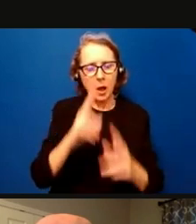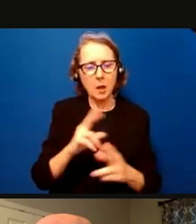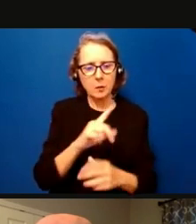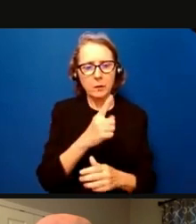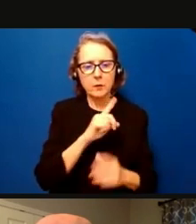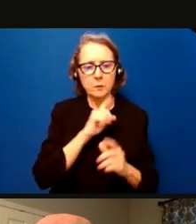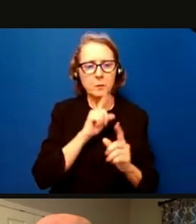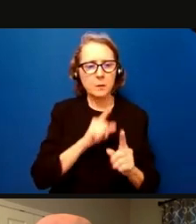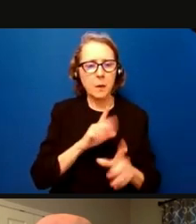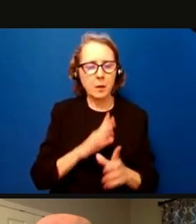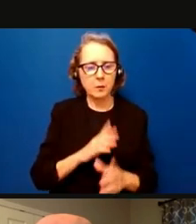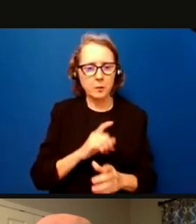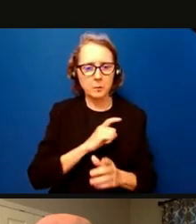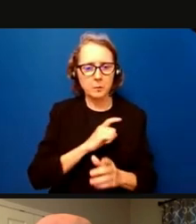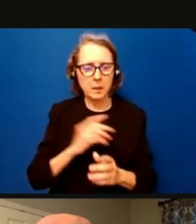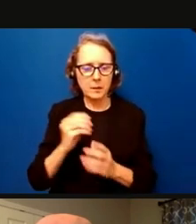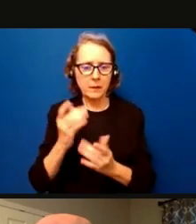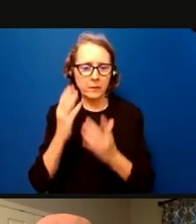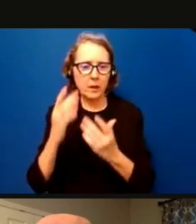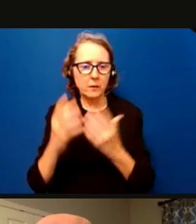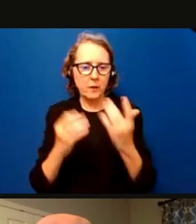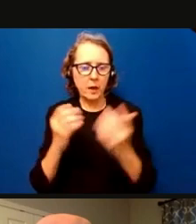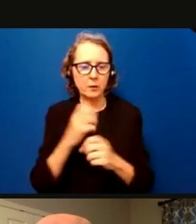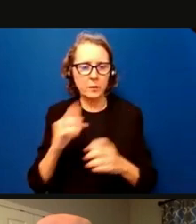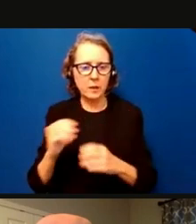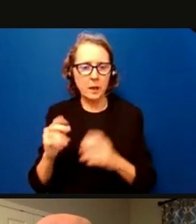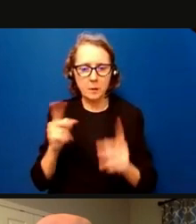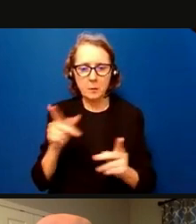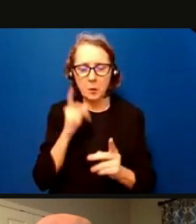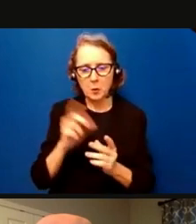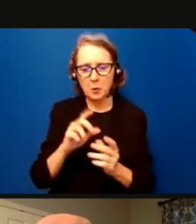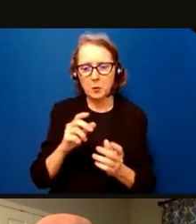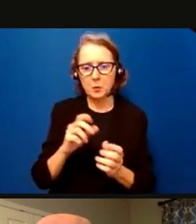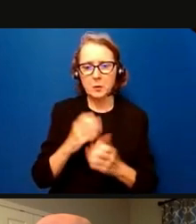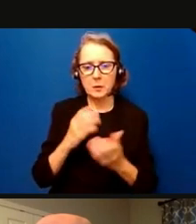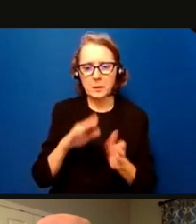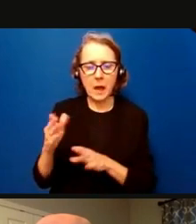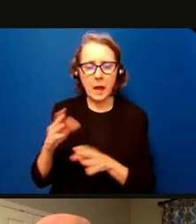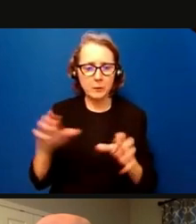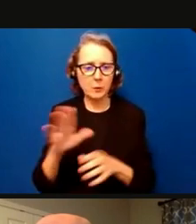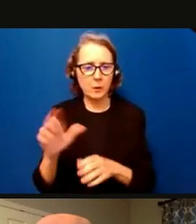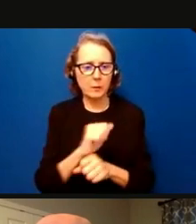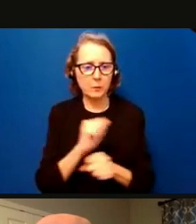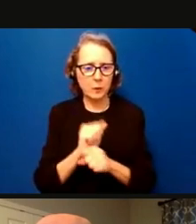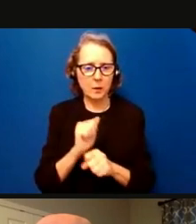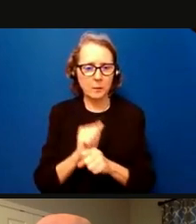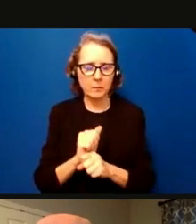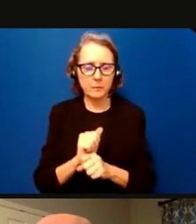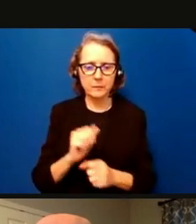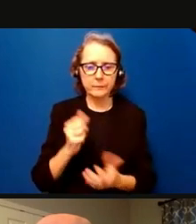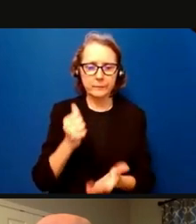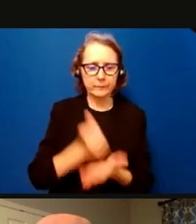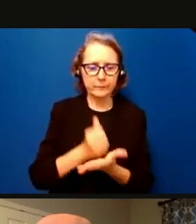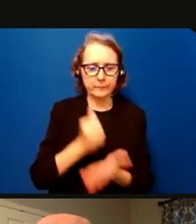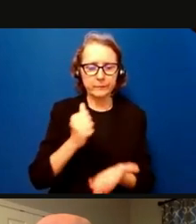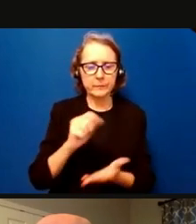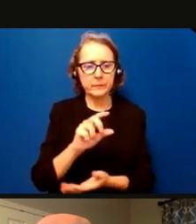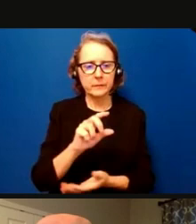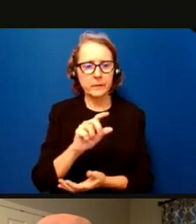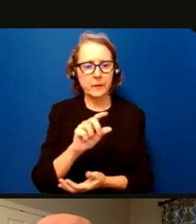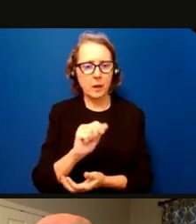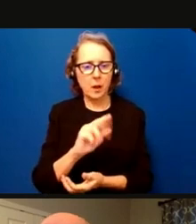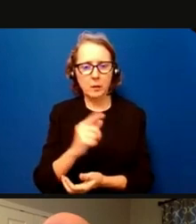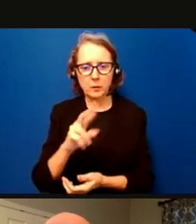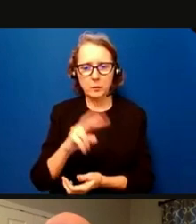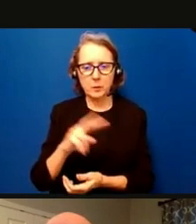11th a day of service in honor of those sacrifices, dated this 22nd day of August, 2022.